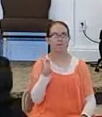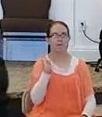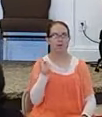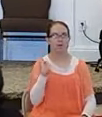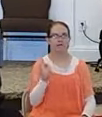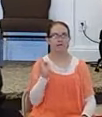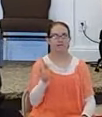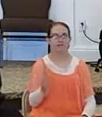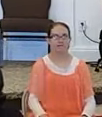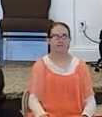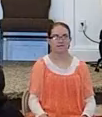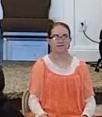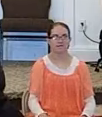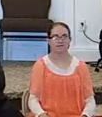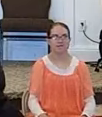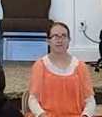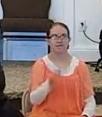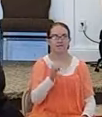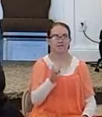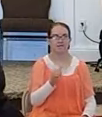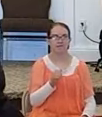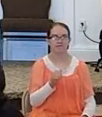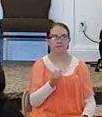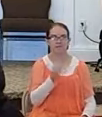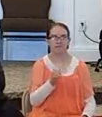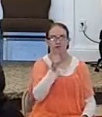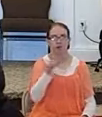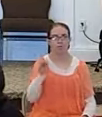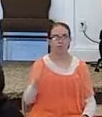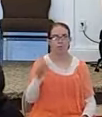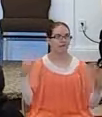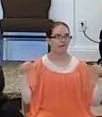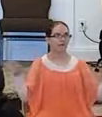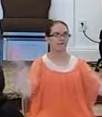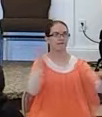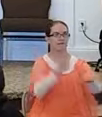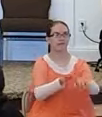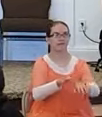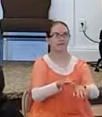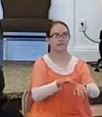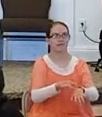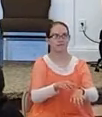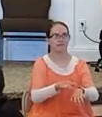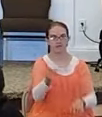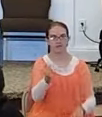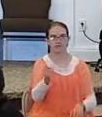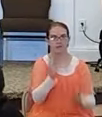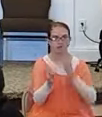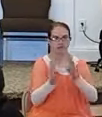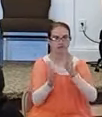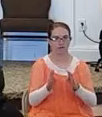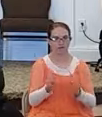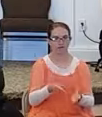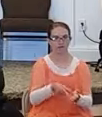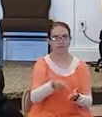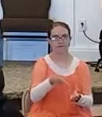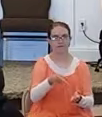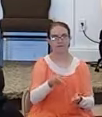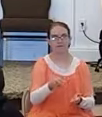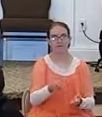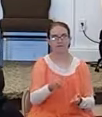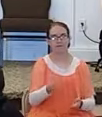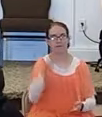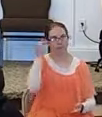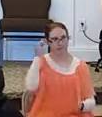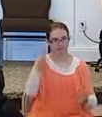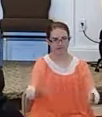Hallelujah. They don't. Actually, we don't even need an angel to touch the pool. I can simply speak and you can get up. He said, in fact, why don't